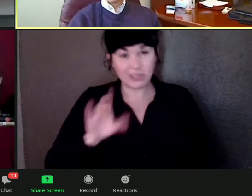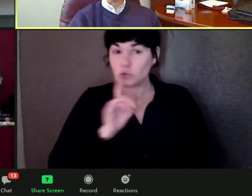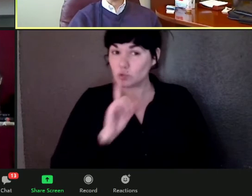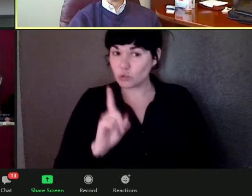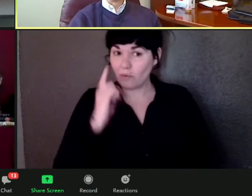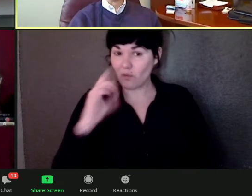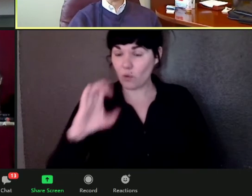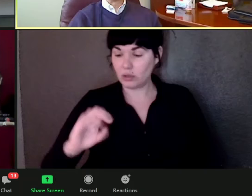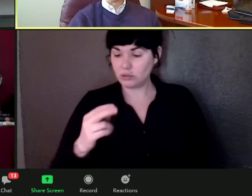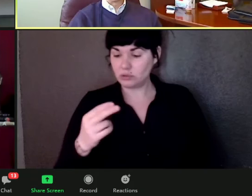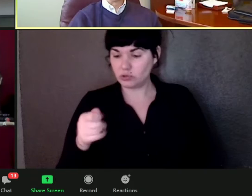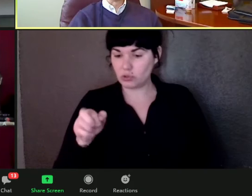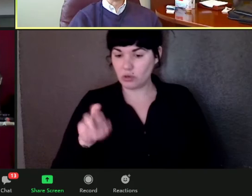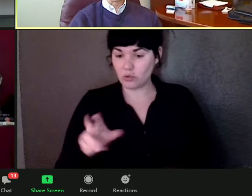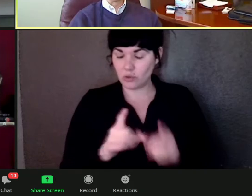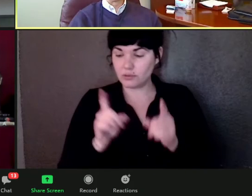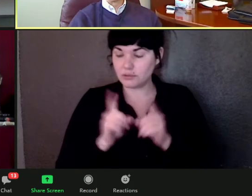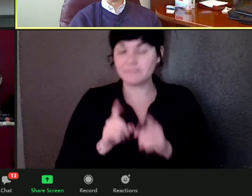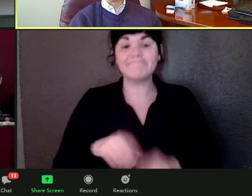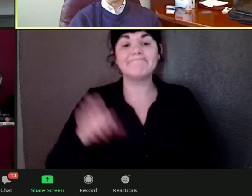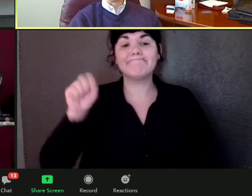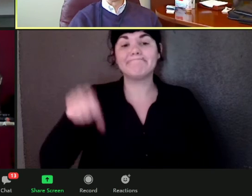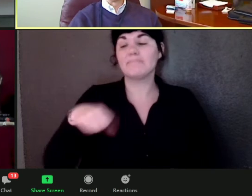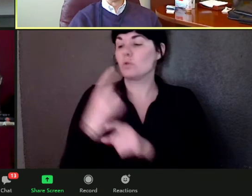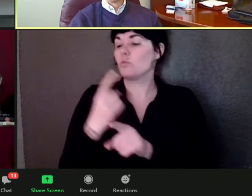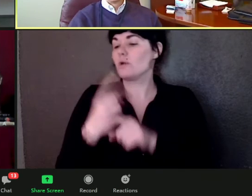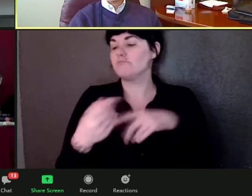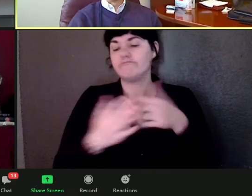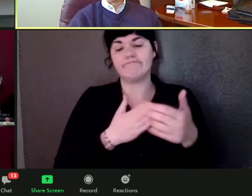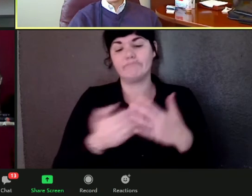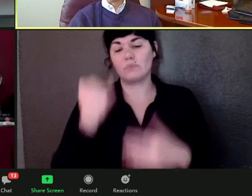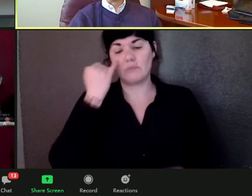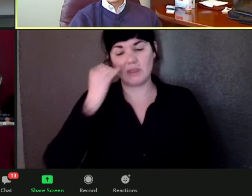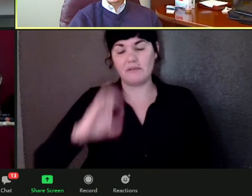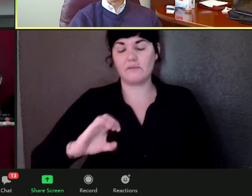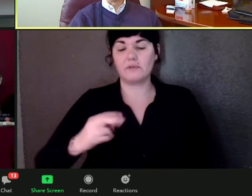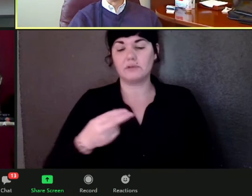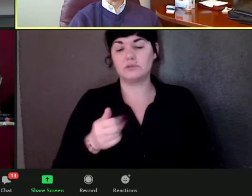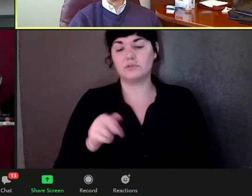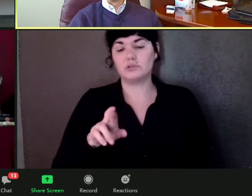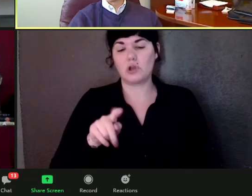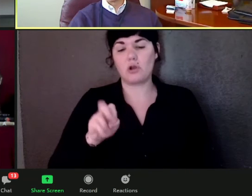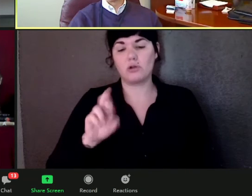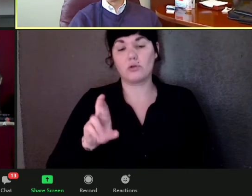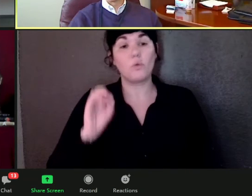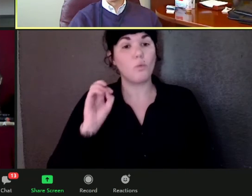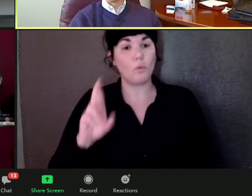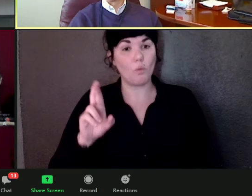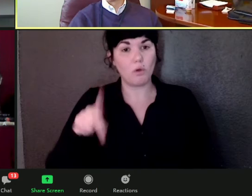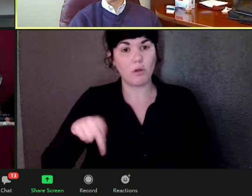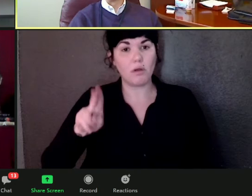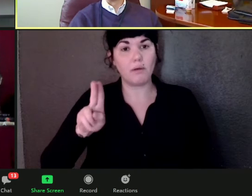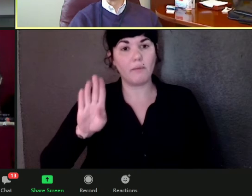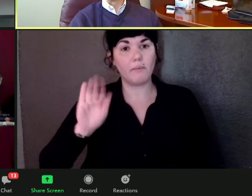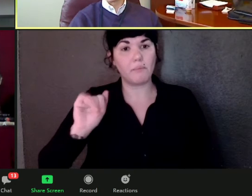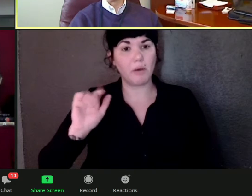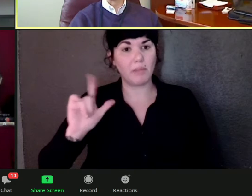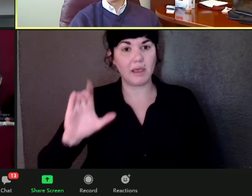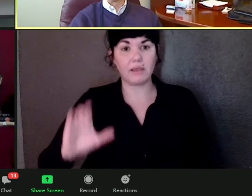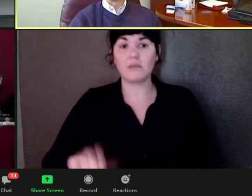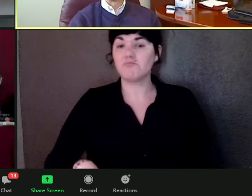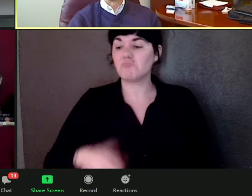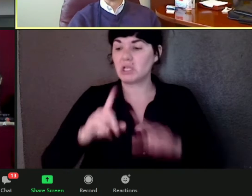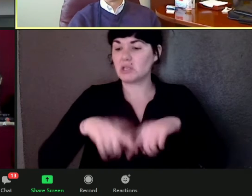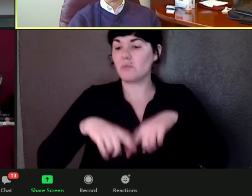any school entity, whether you're a charter school or a public school, is based on the students that are in your school district and the needs that they